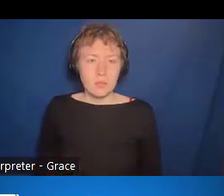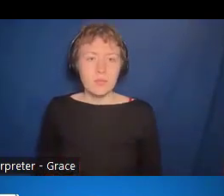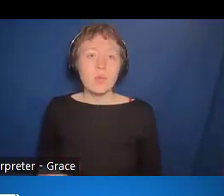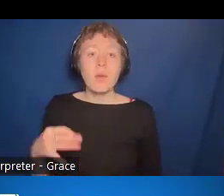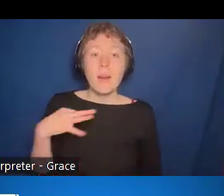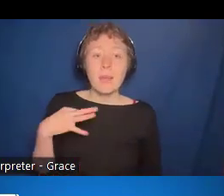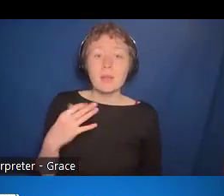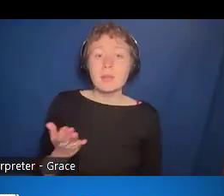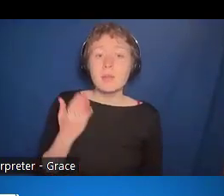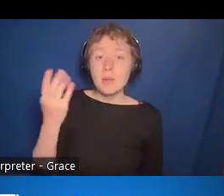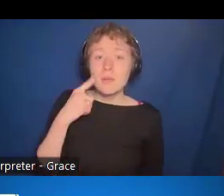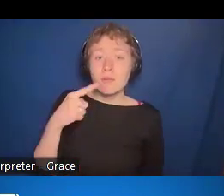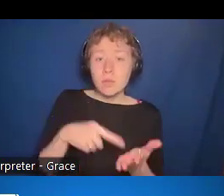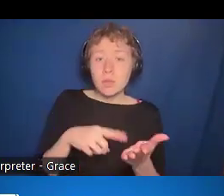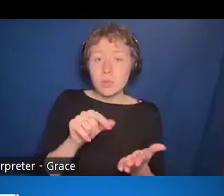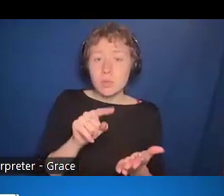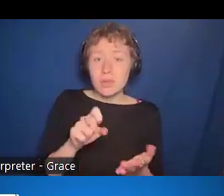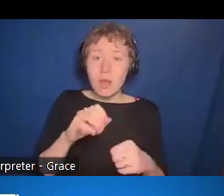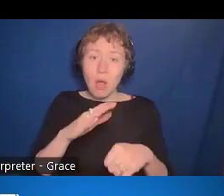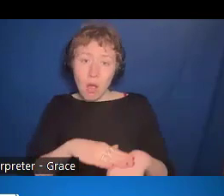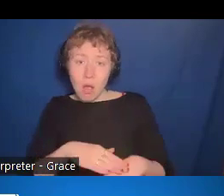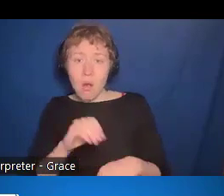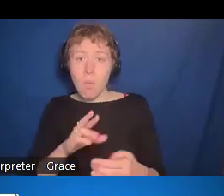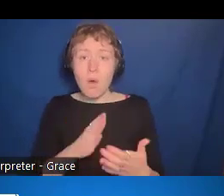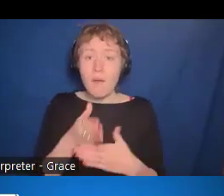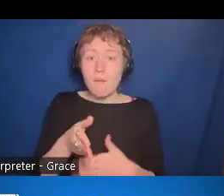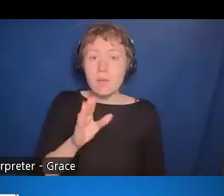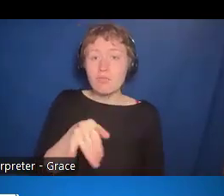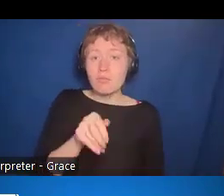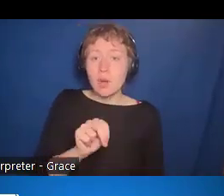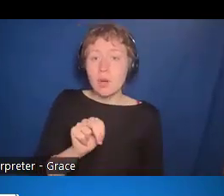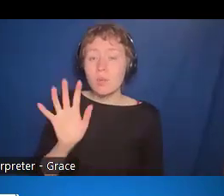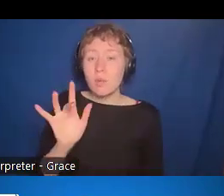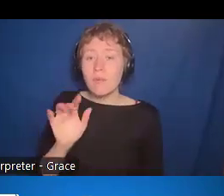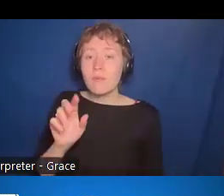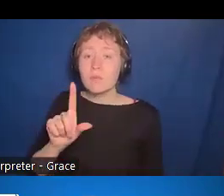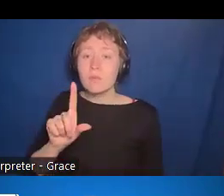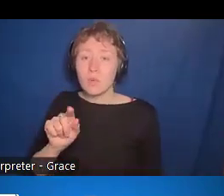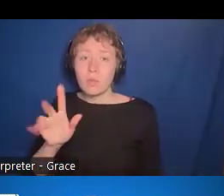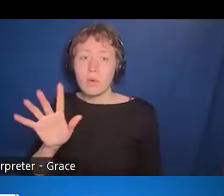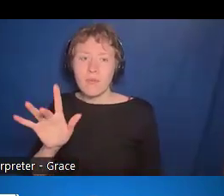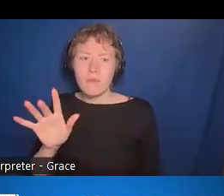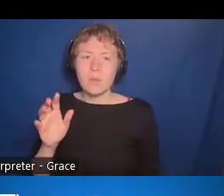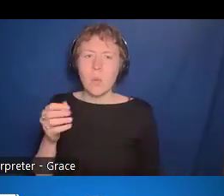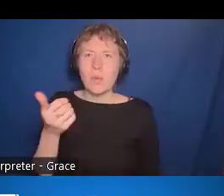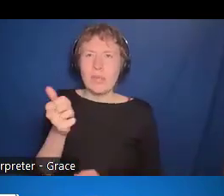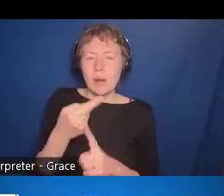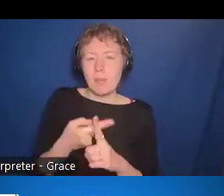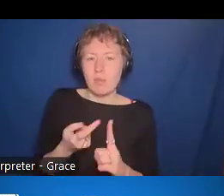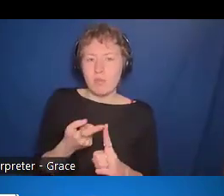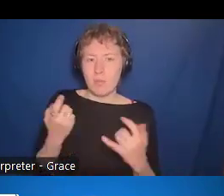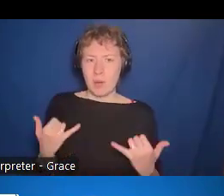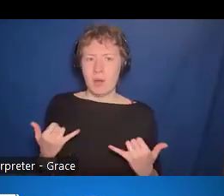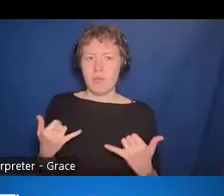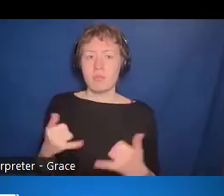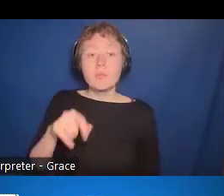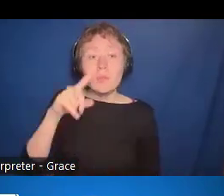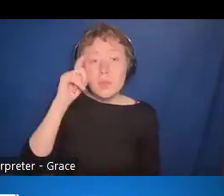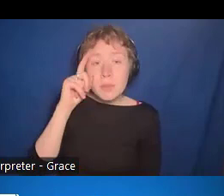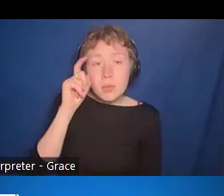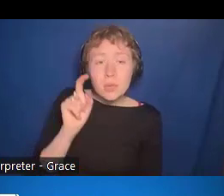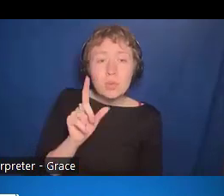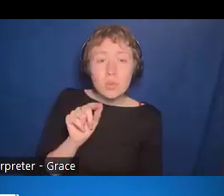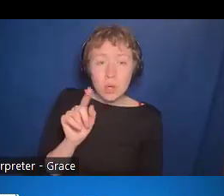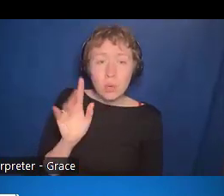or after January 25th, 2025. So about 10 months from now. And those will be in the summer of 2025,